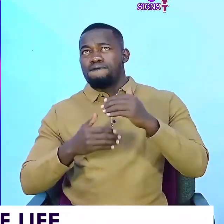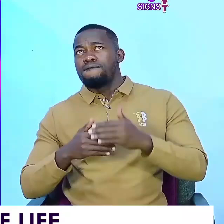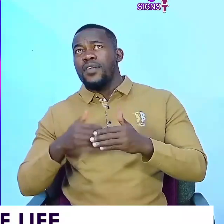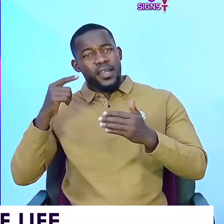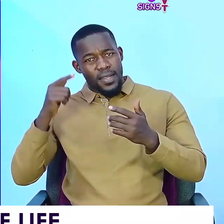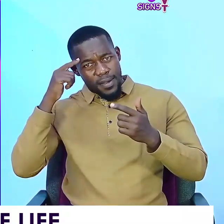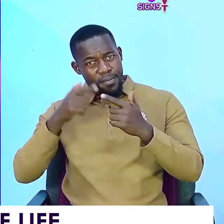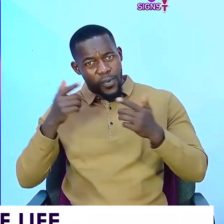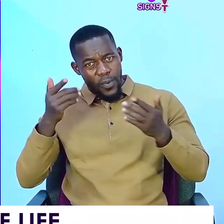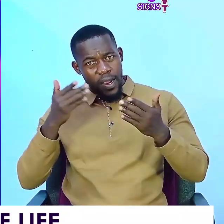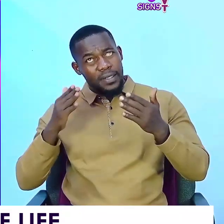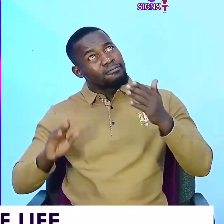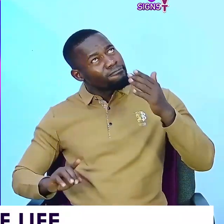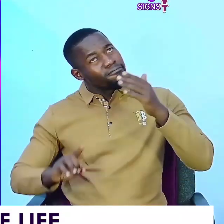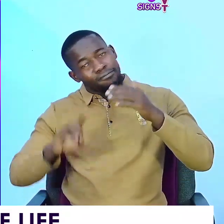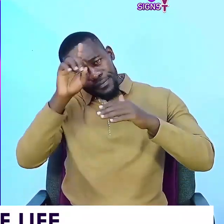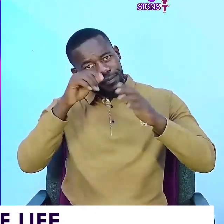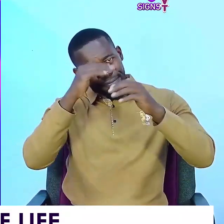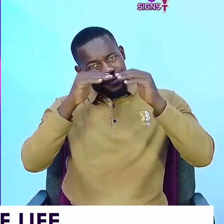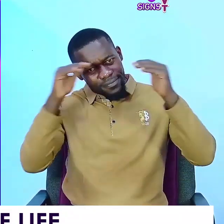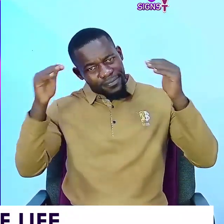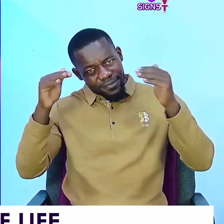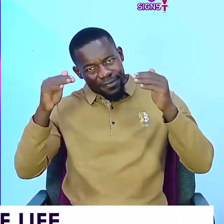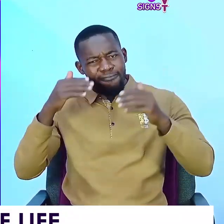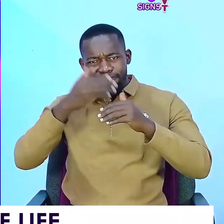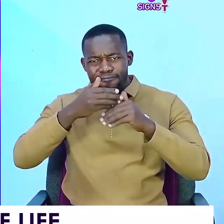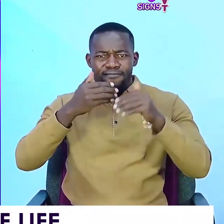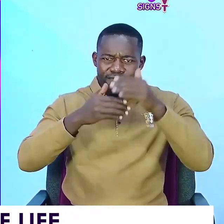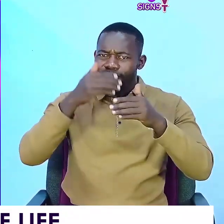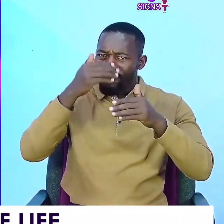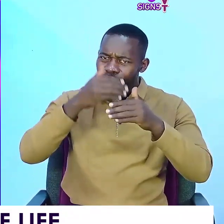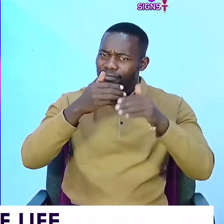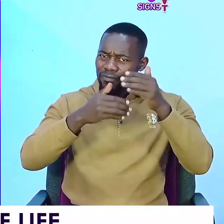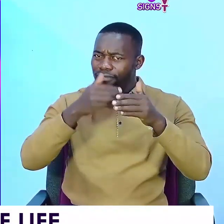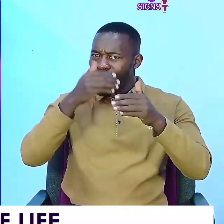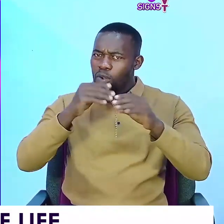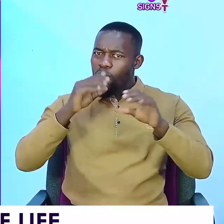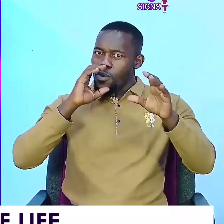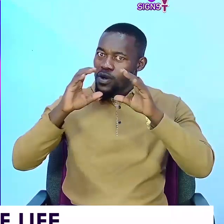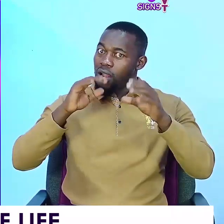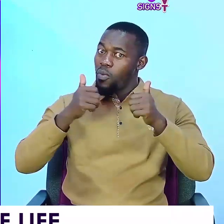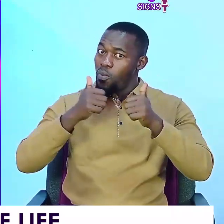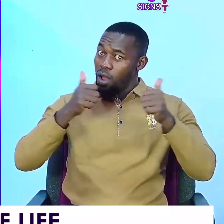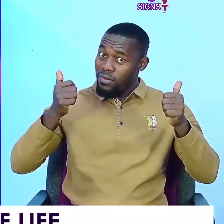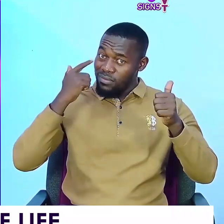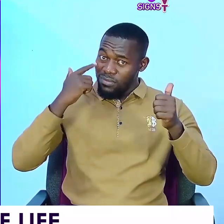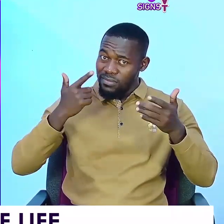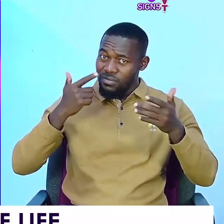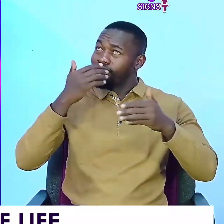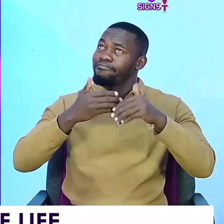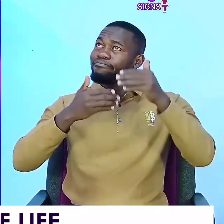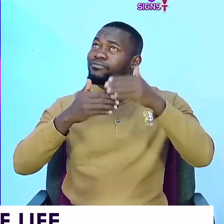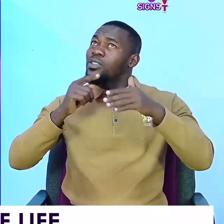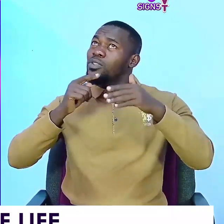to continue the project that they had, going to heaven. yeah, So even in our case, if we are on a journey, say to go